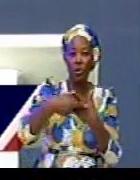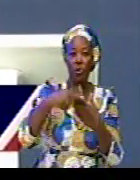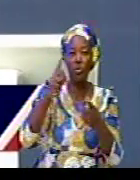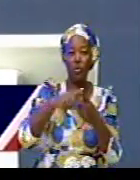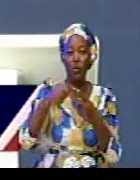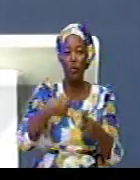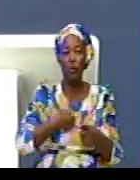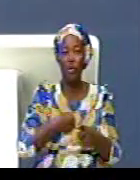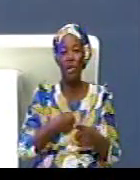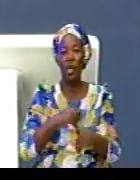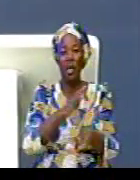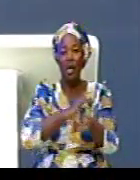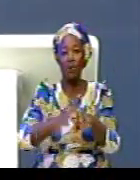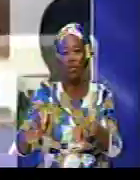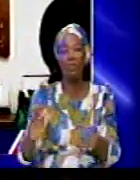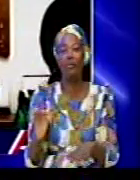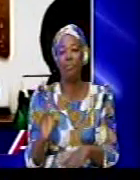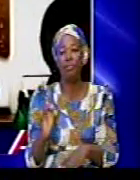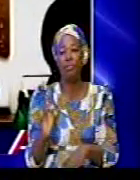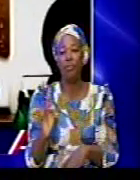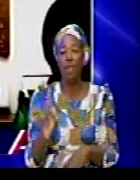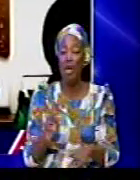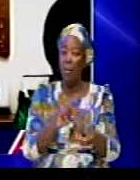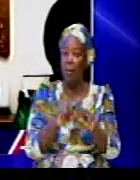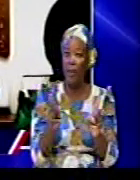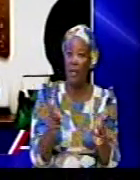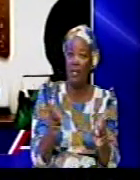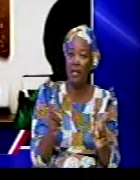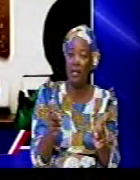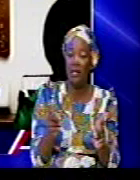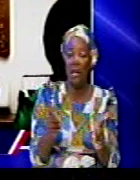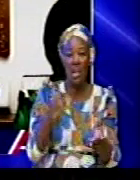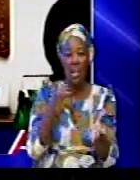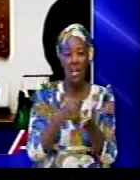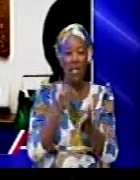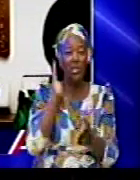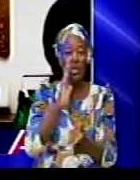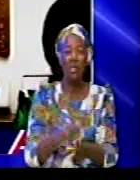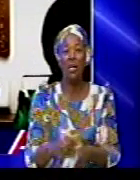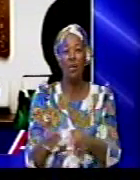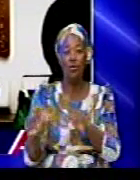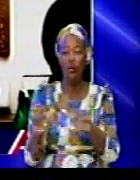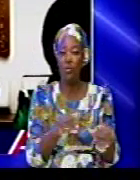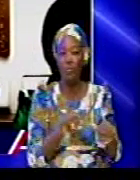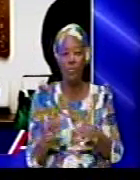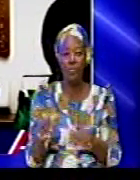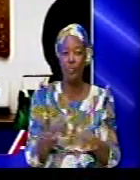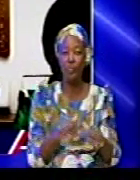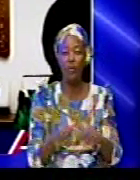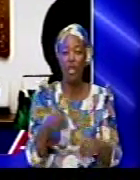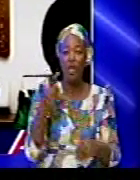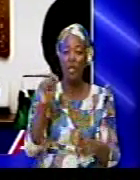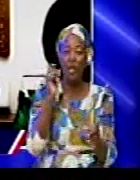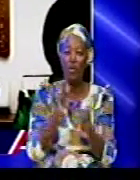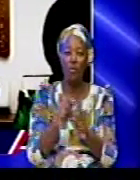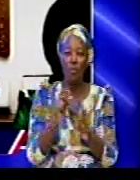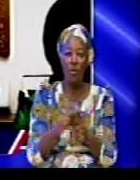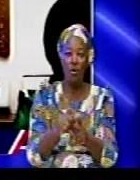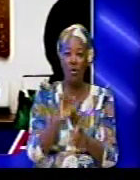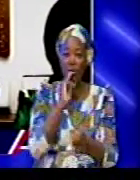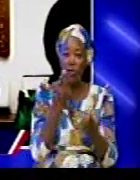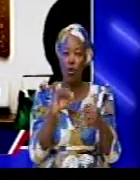mouth, it shall not return unto me void, but it